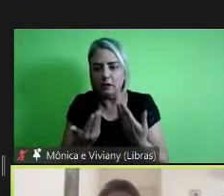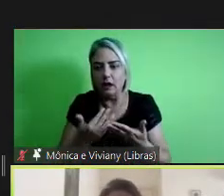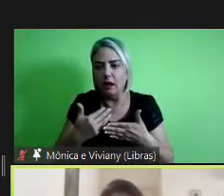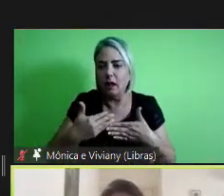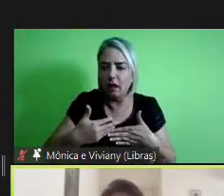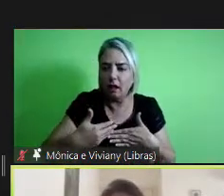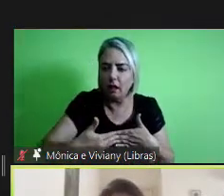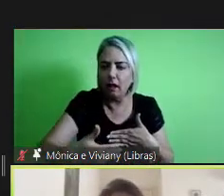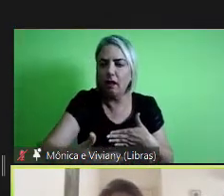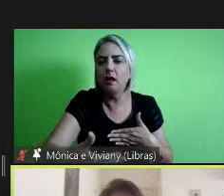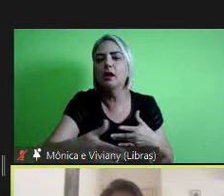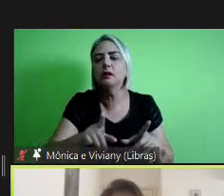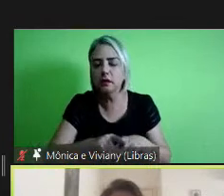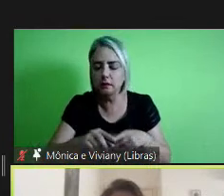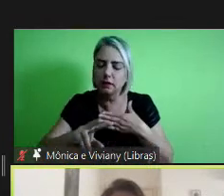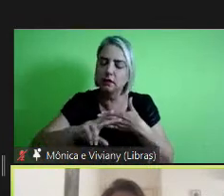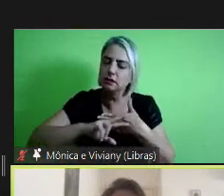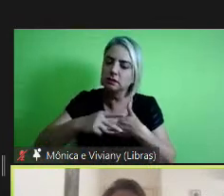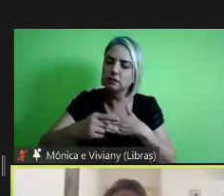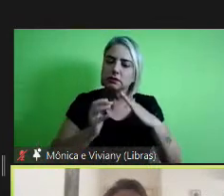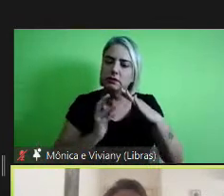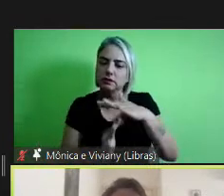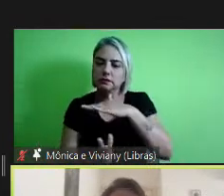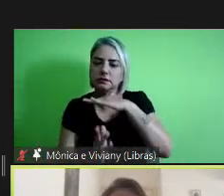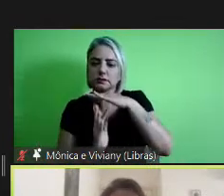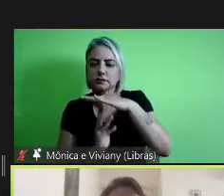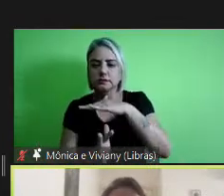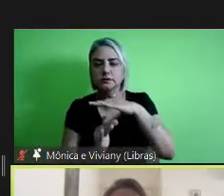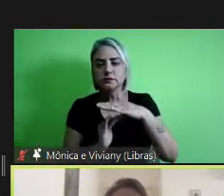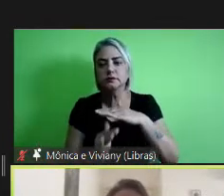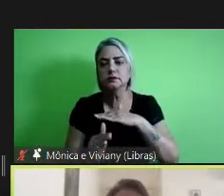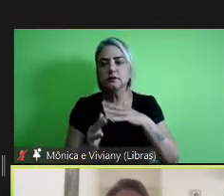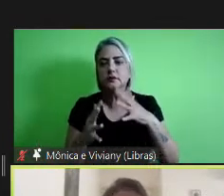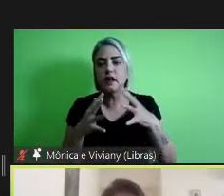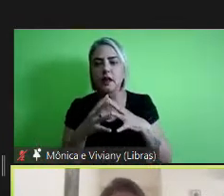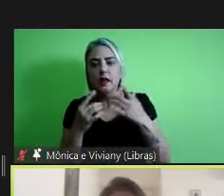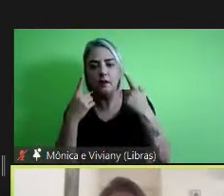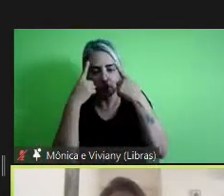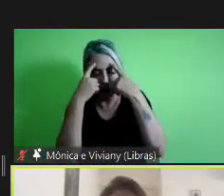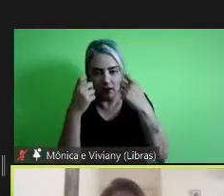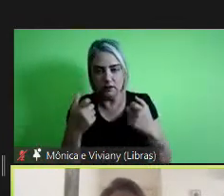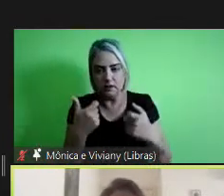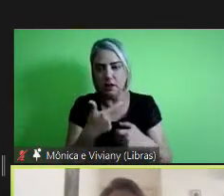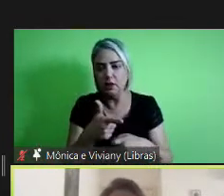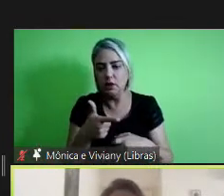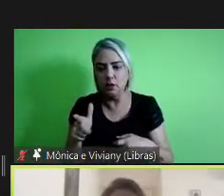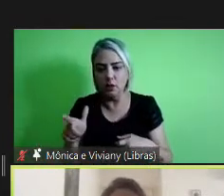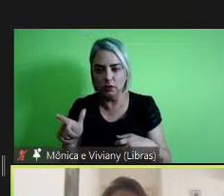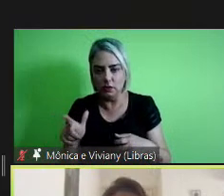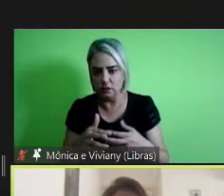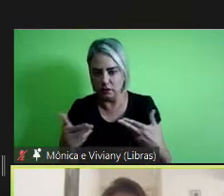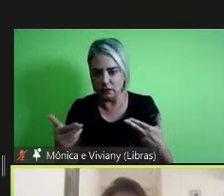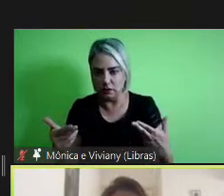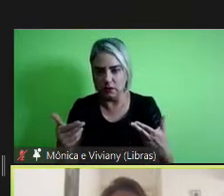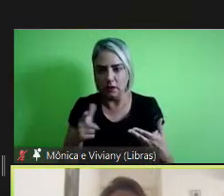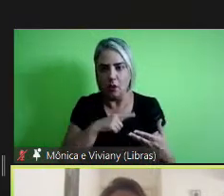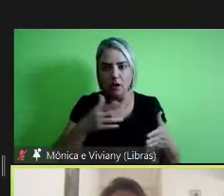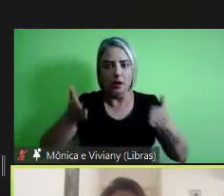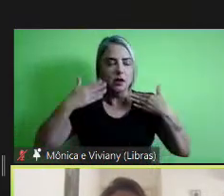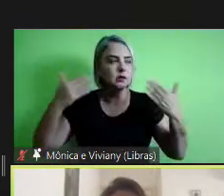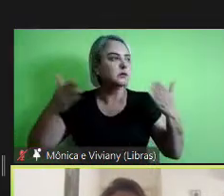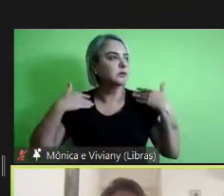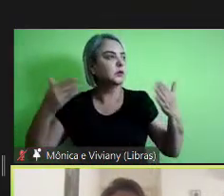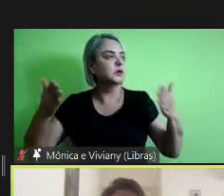other aspects. We have longer droughts now that might cause migration and other conflicts that are caused by